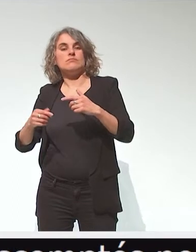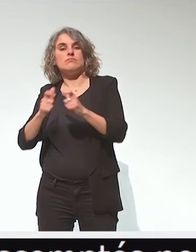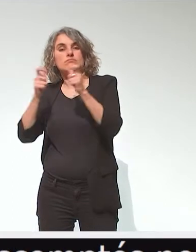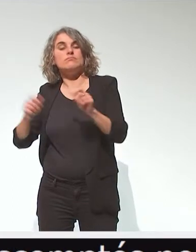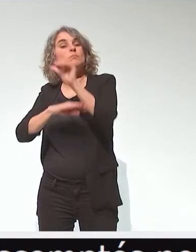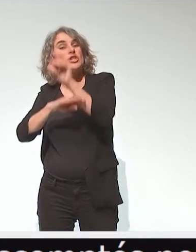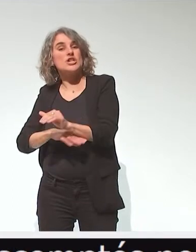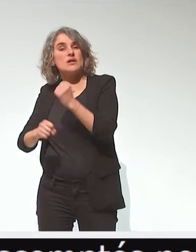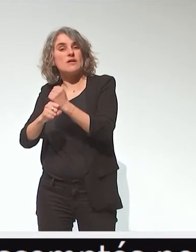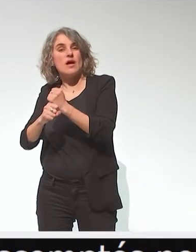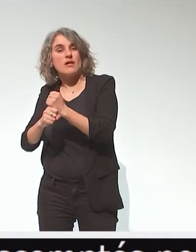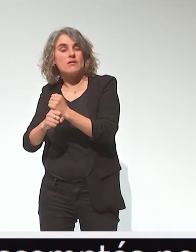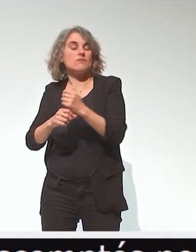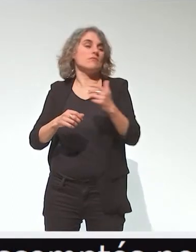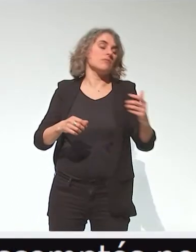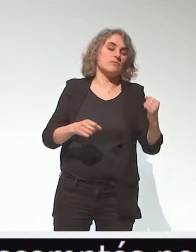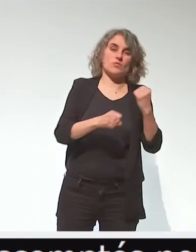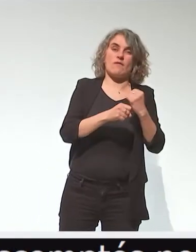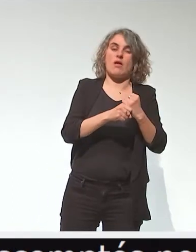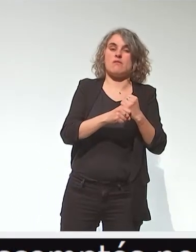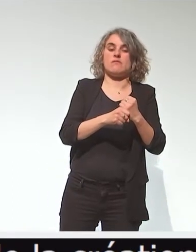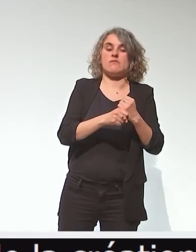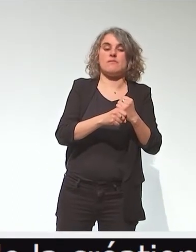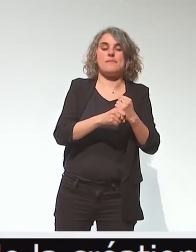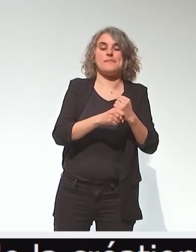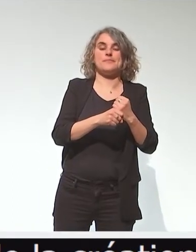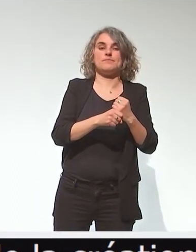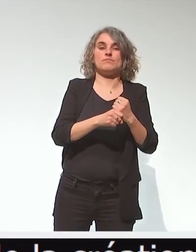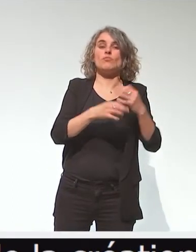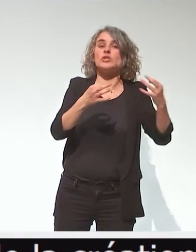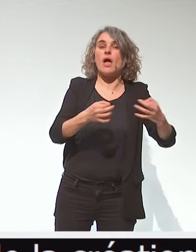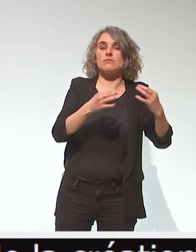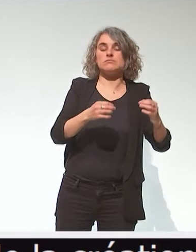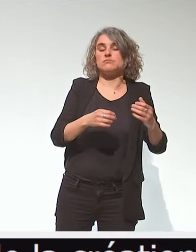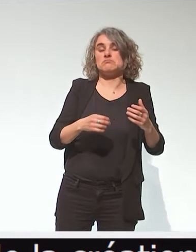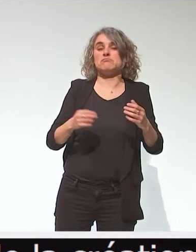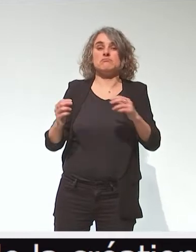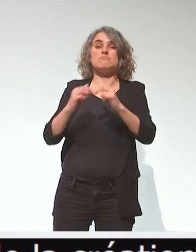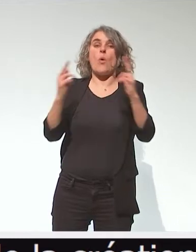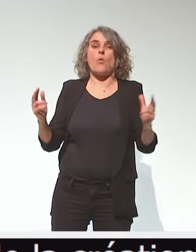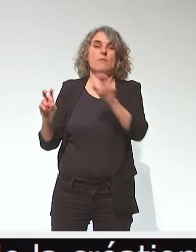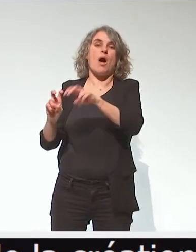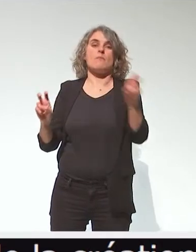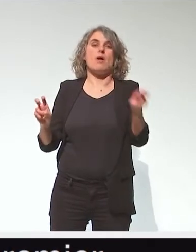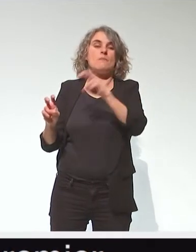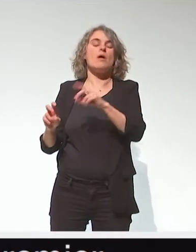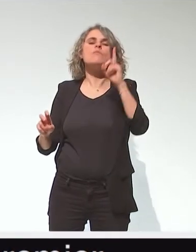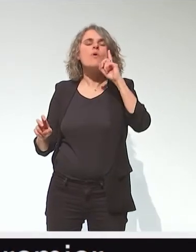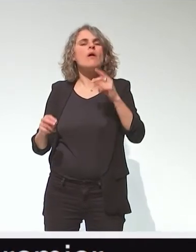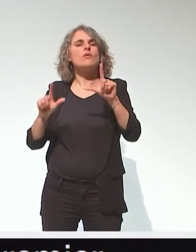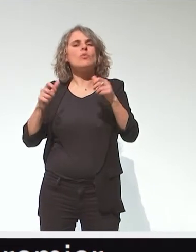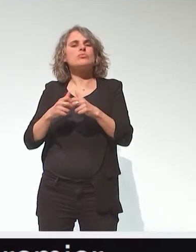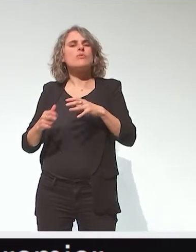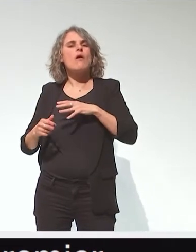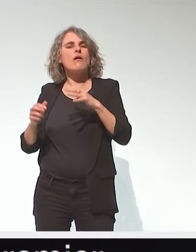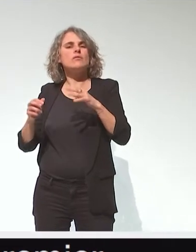between a protected market to an initial steps in an unsheltered market. In Luxembourg, we have